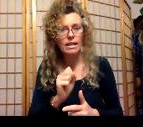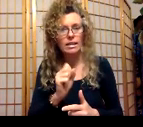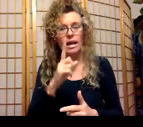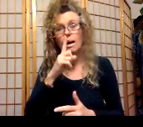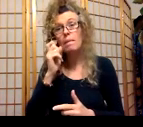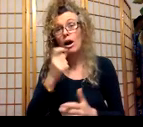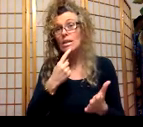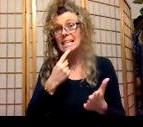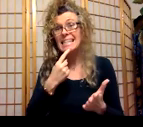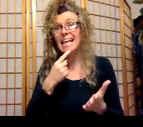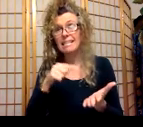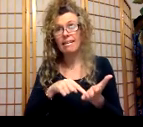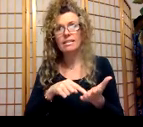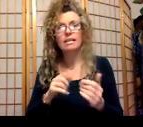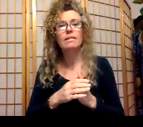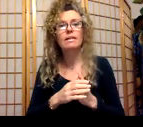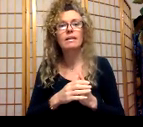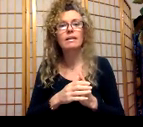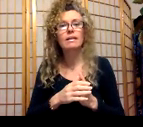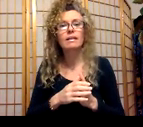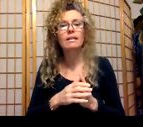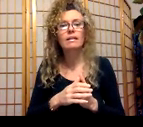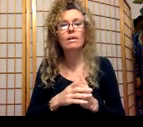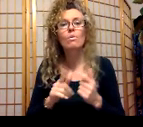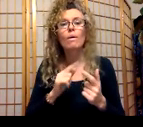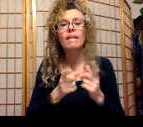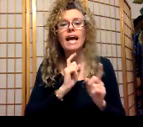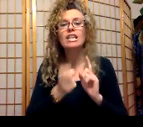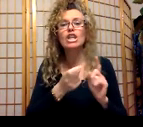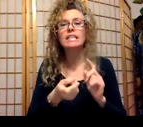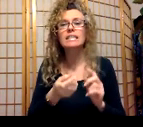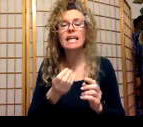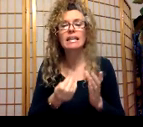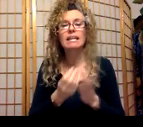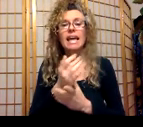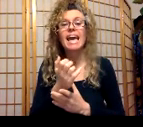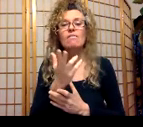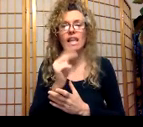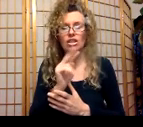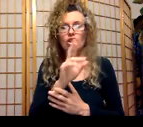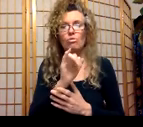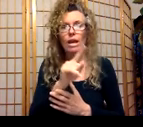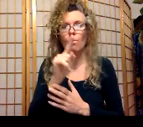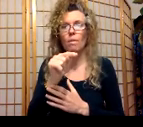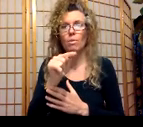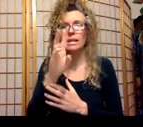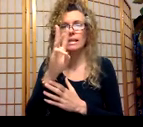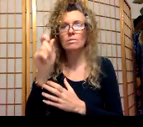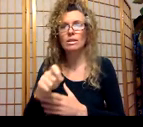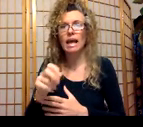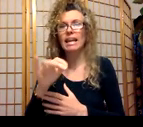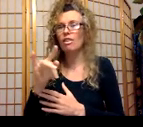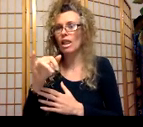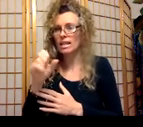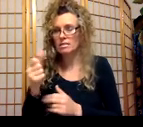because it states, with the adjusted inflation rate of 1.6%, the Netherlands are up to speed again with